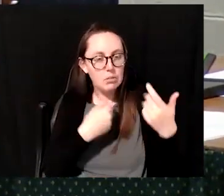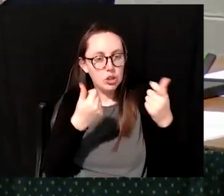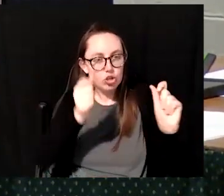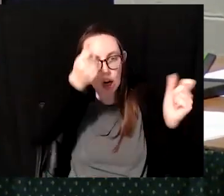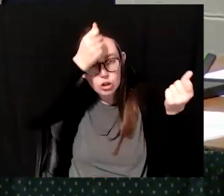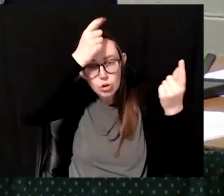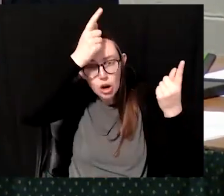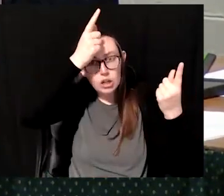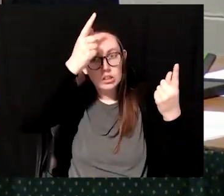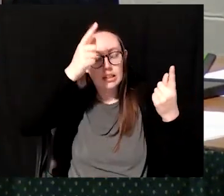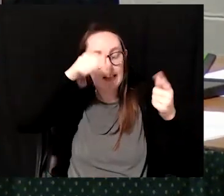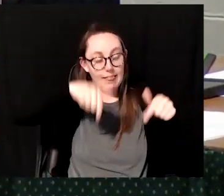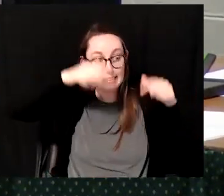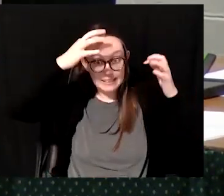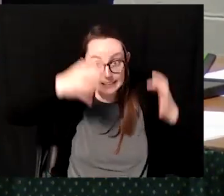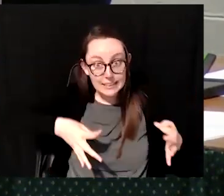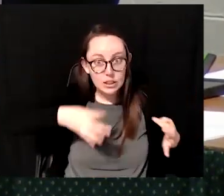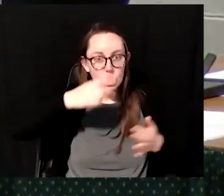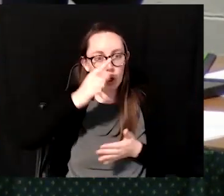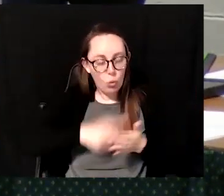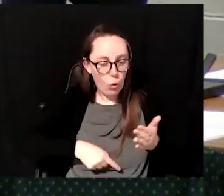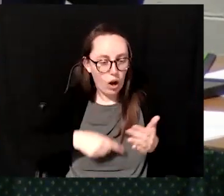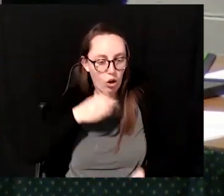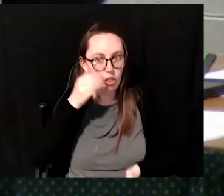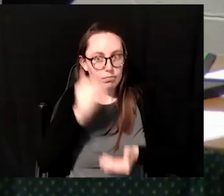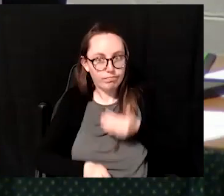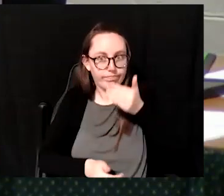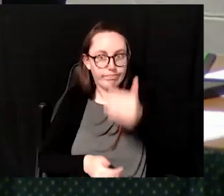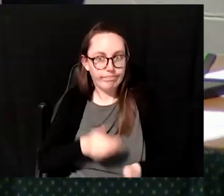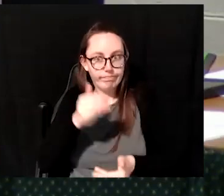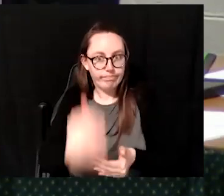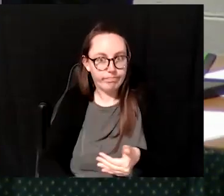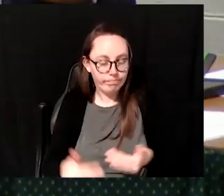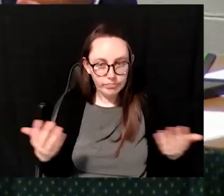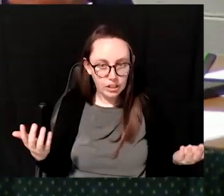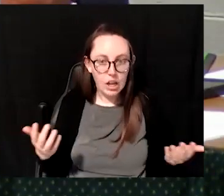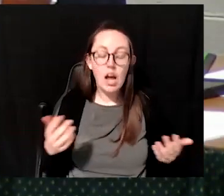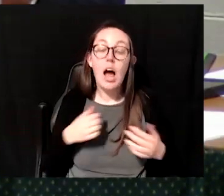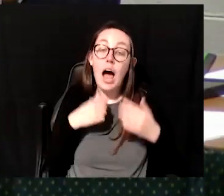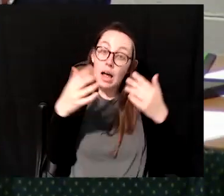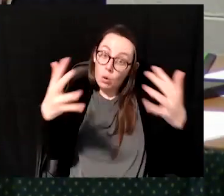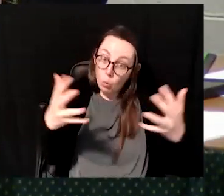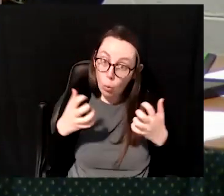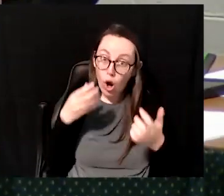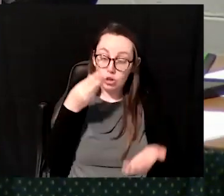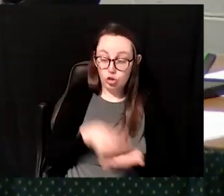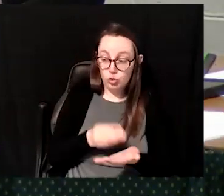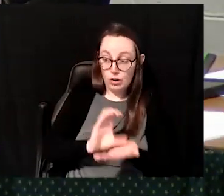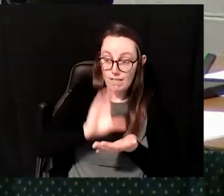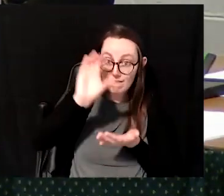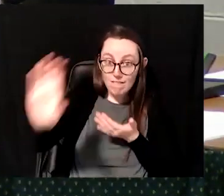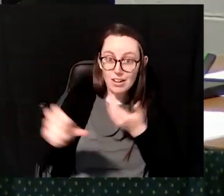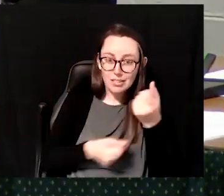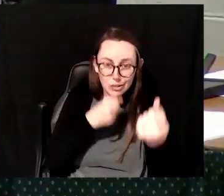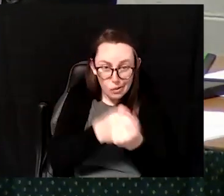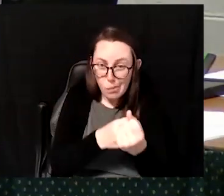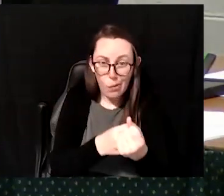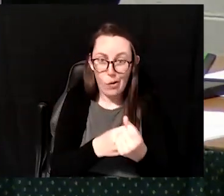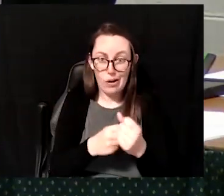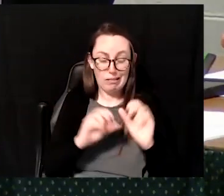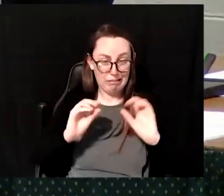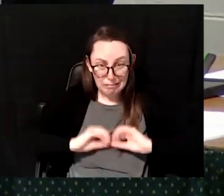decision um you know I want to fund this I've already been very clear about that um you know so